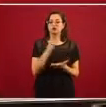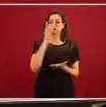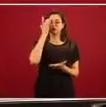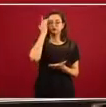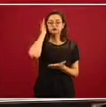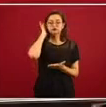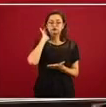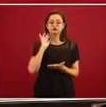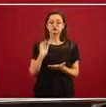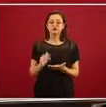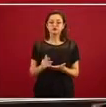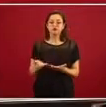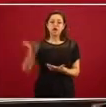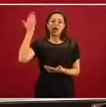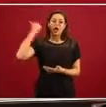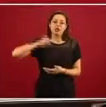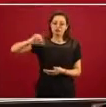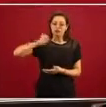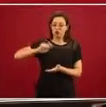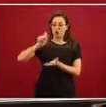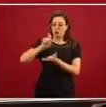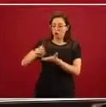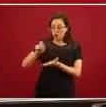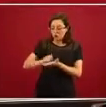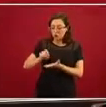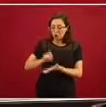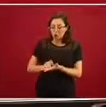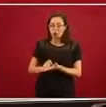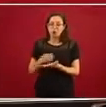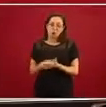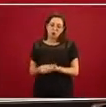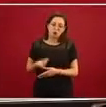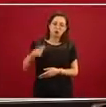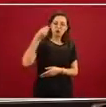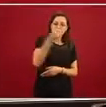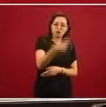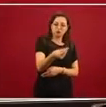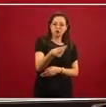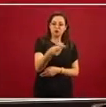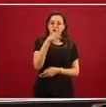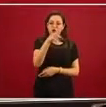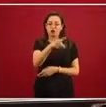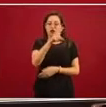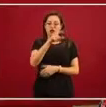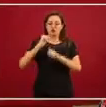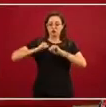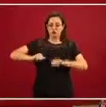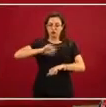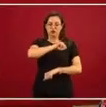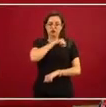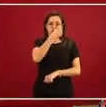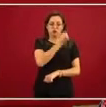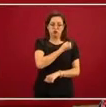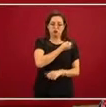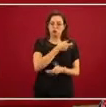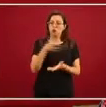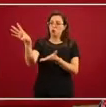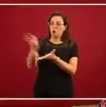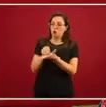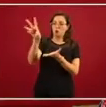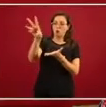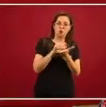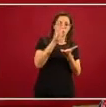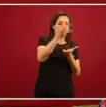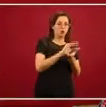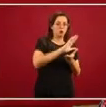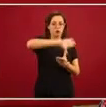symptoms and these suspect cases. Before, they would notify it in a handwritten note or a